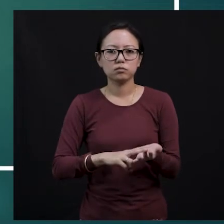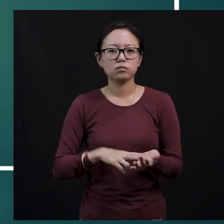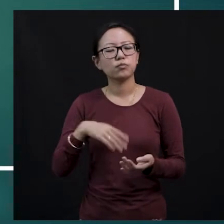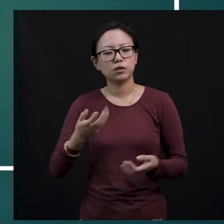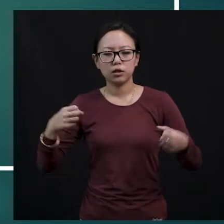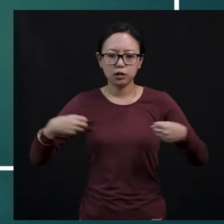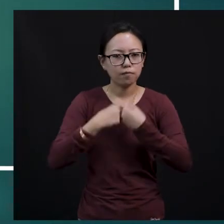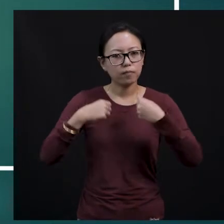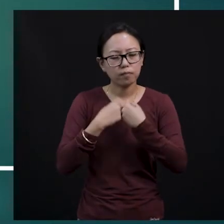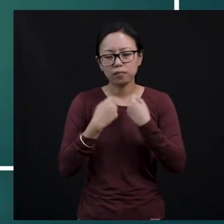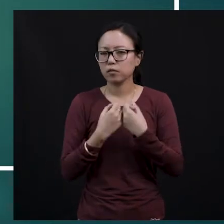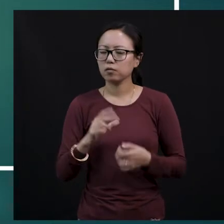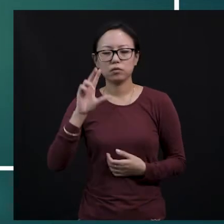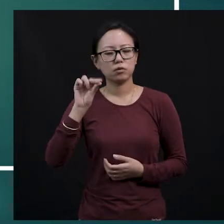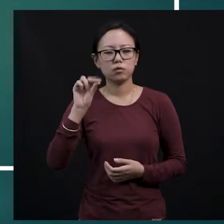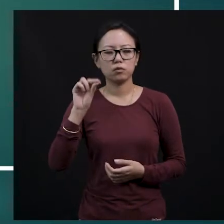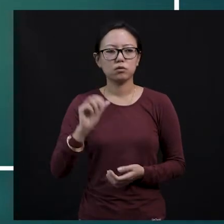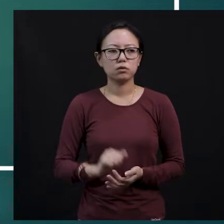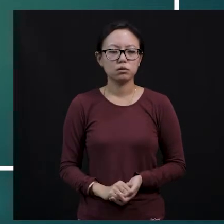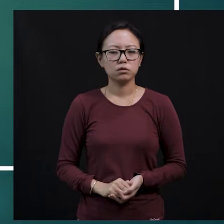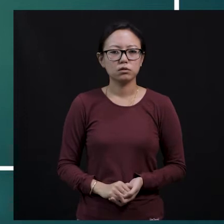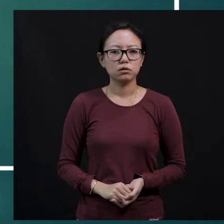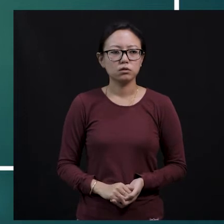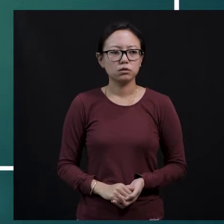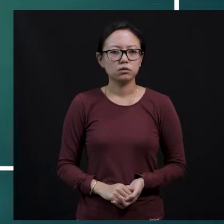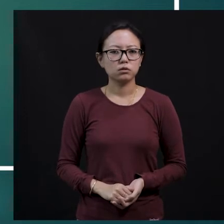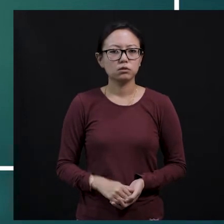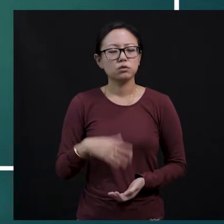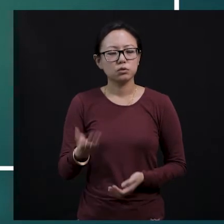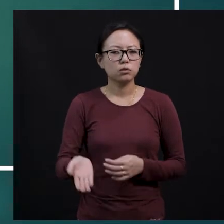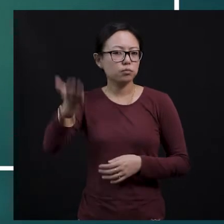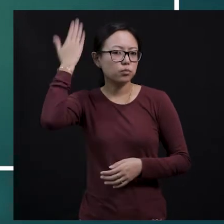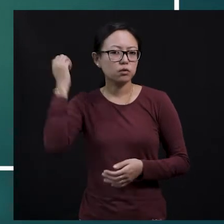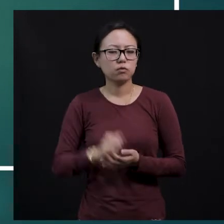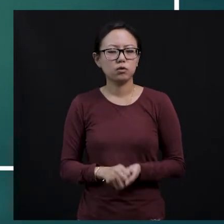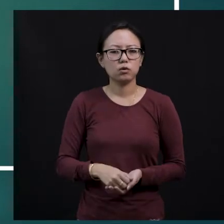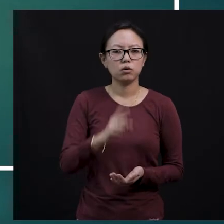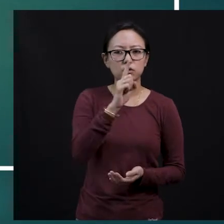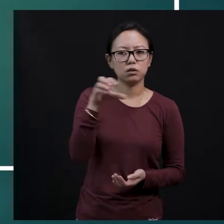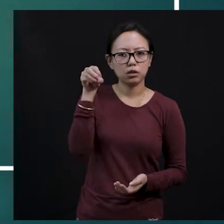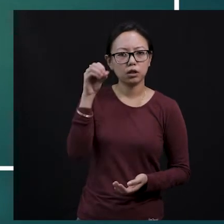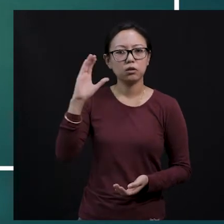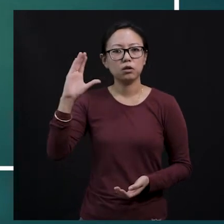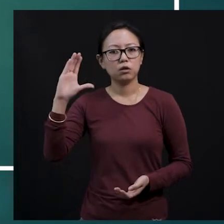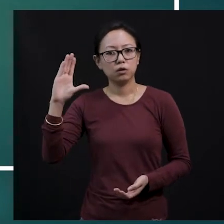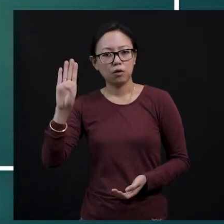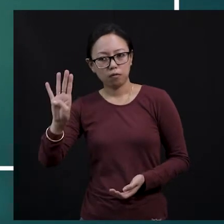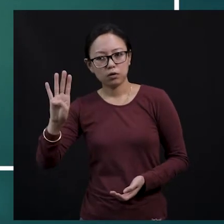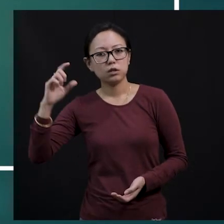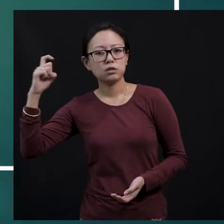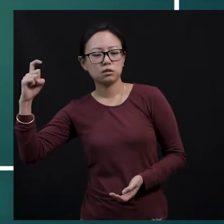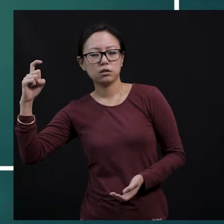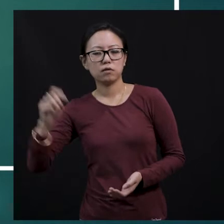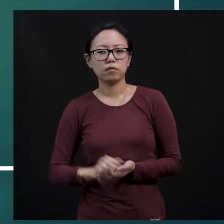the superior God and who's not. So, way back before 1947, we had Sri Narayanan Guru who believed